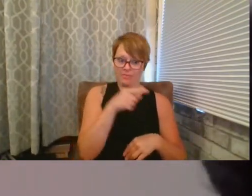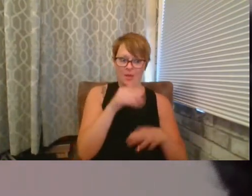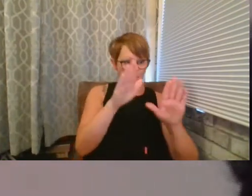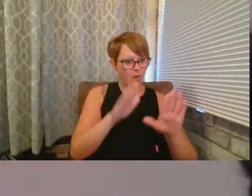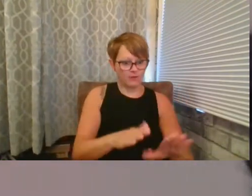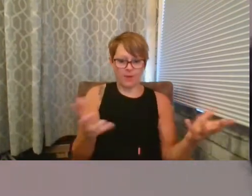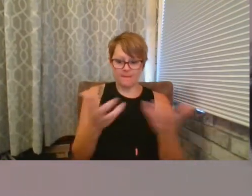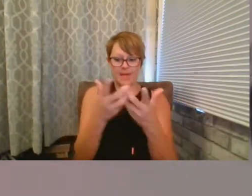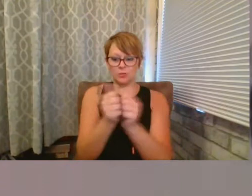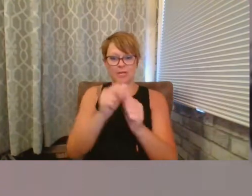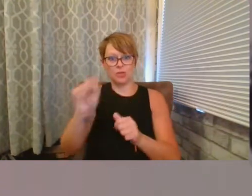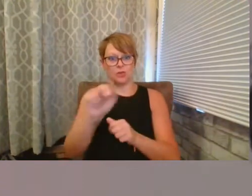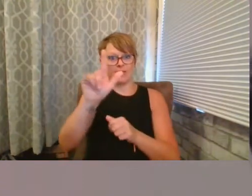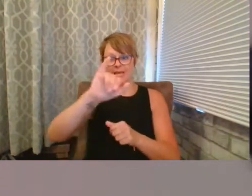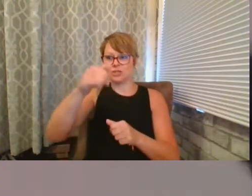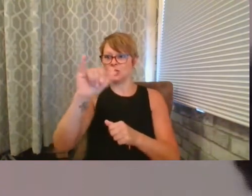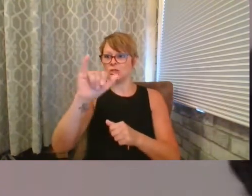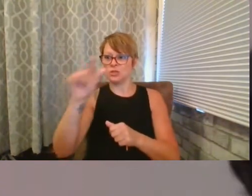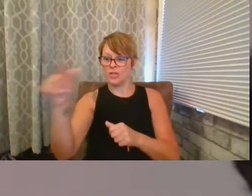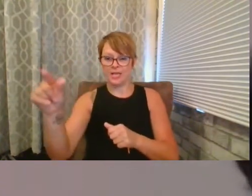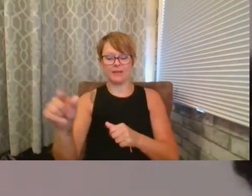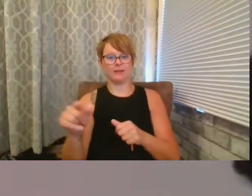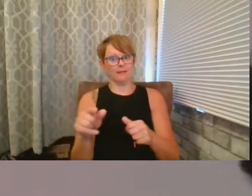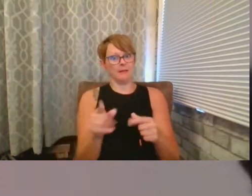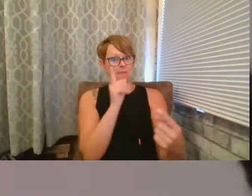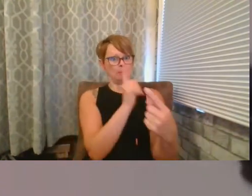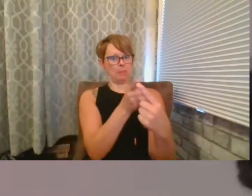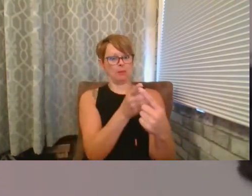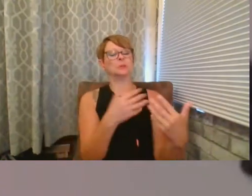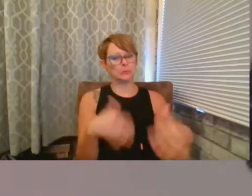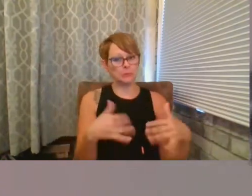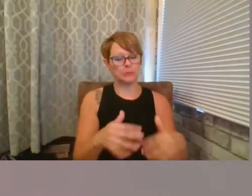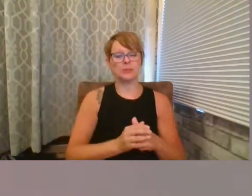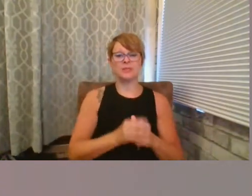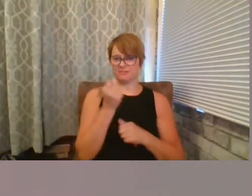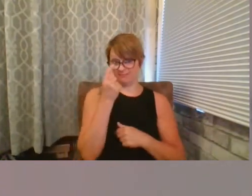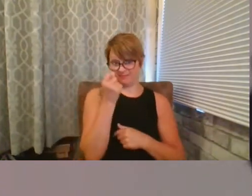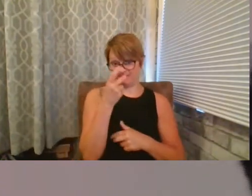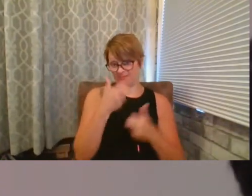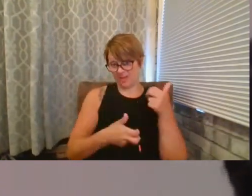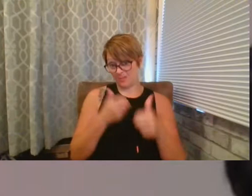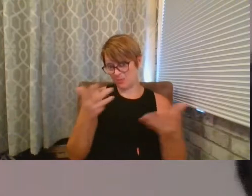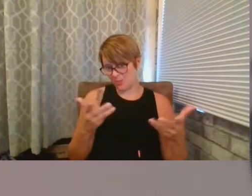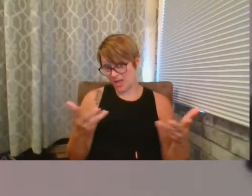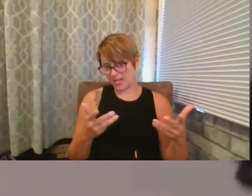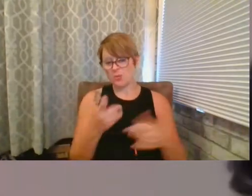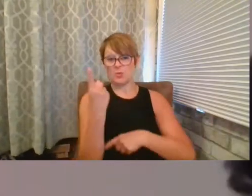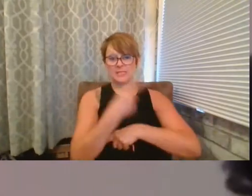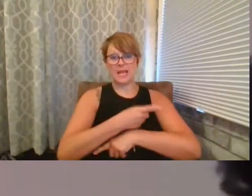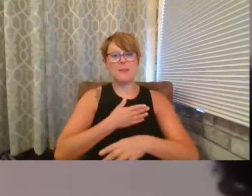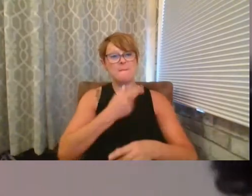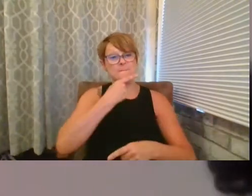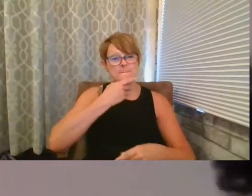is clearly out there. However, the challenge became one day when my best friend